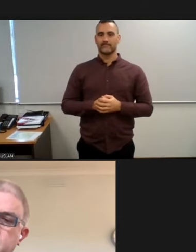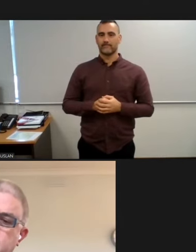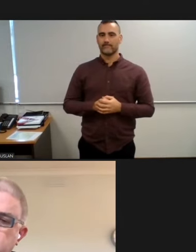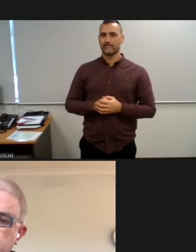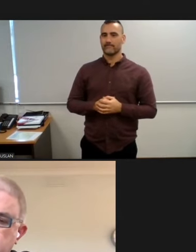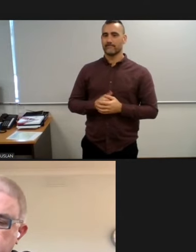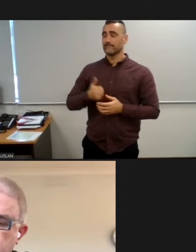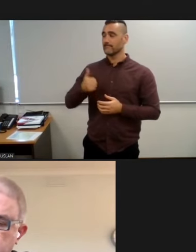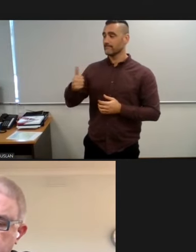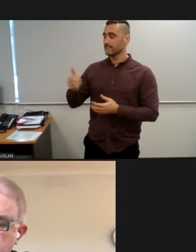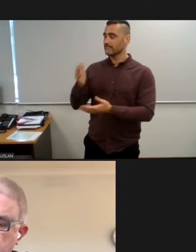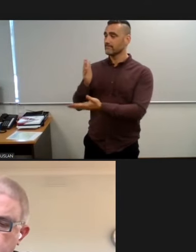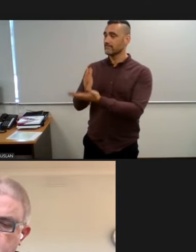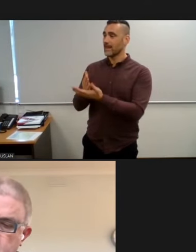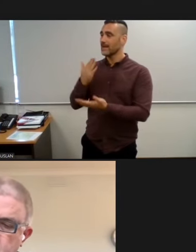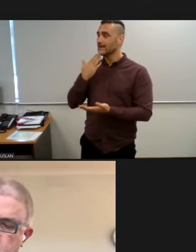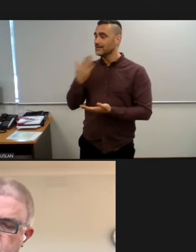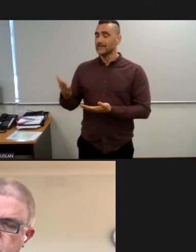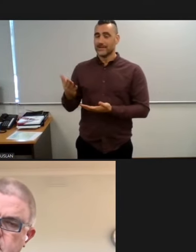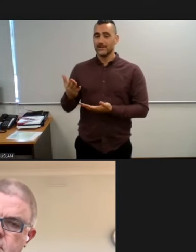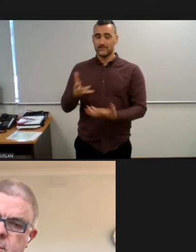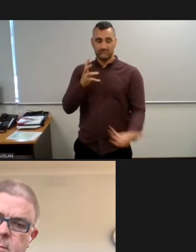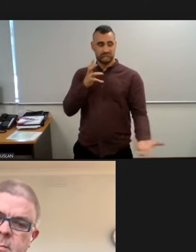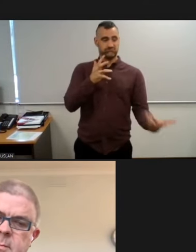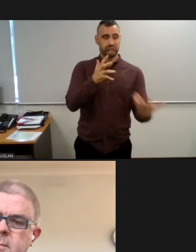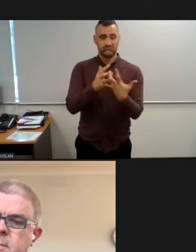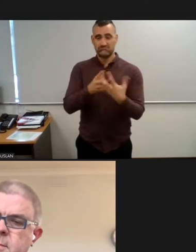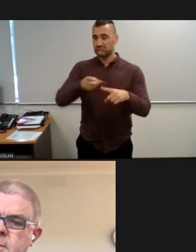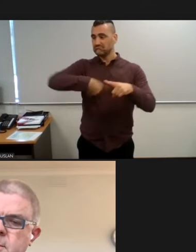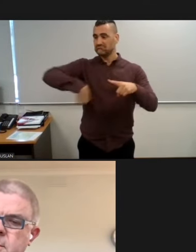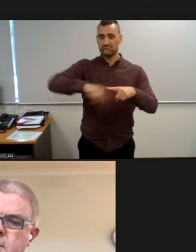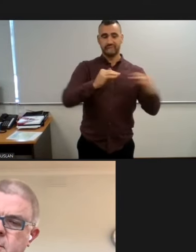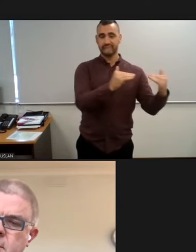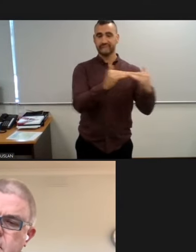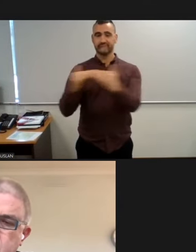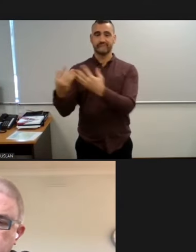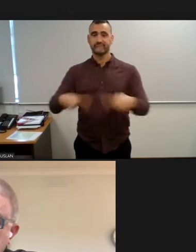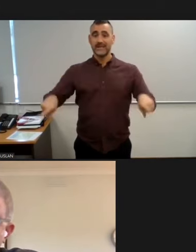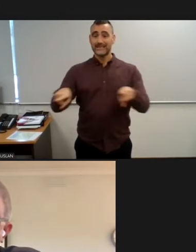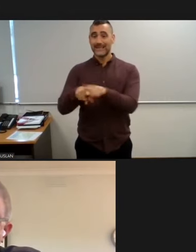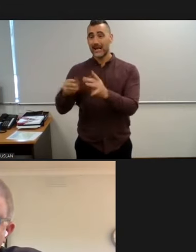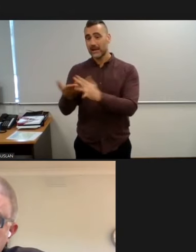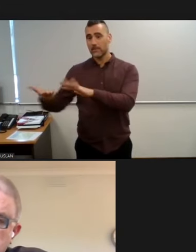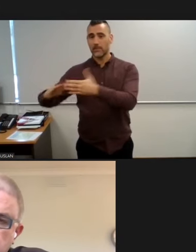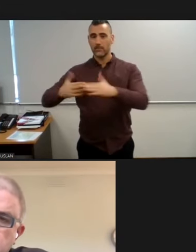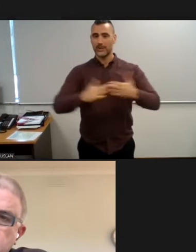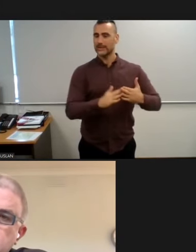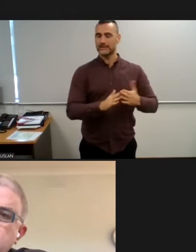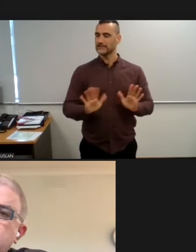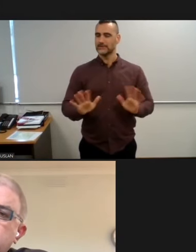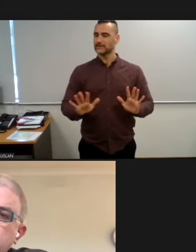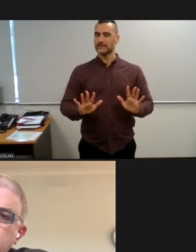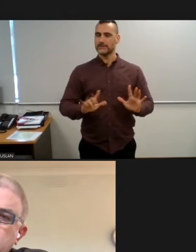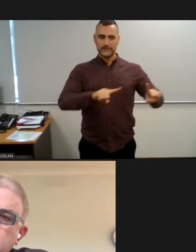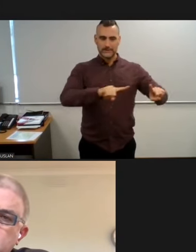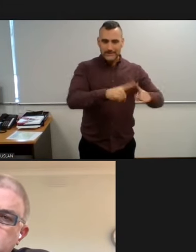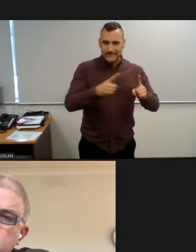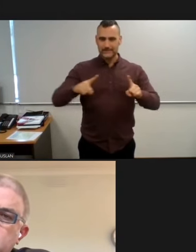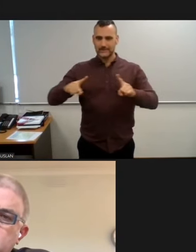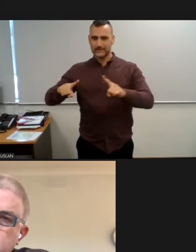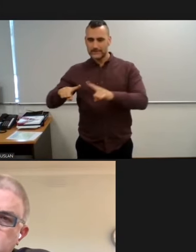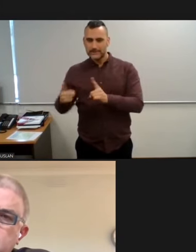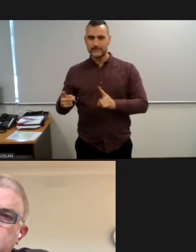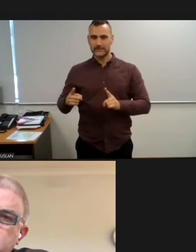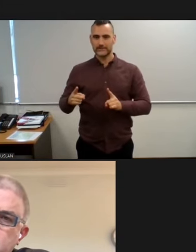the fact that that's well and truly recognised. And I think also acknowledging that we've really watched the